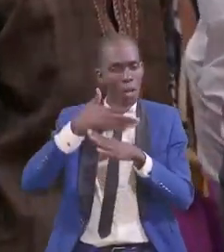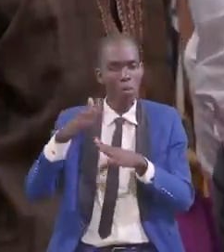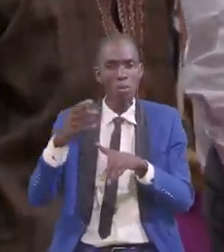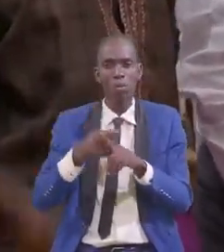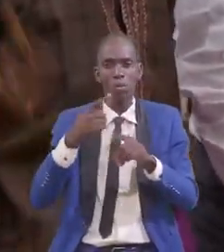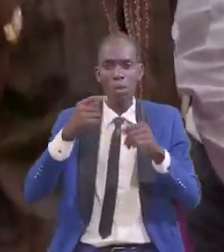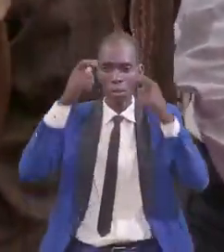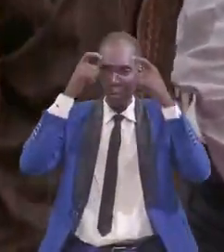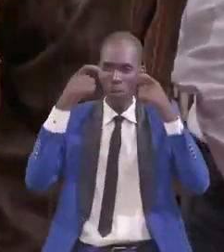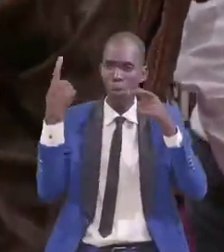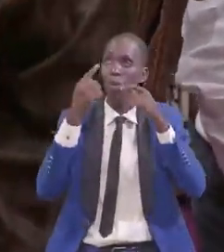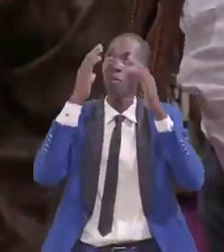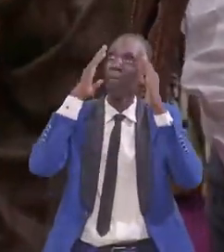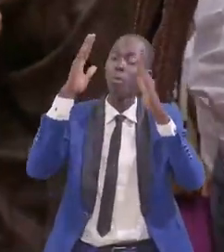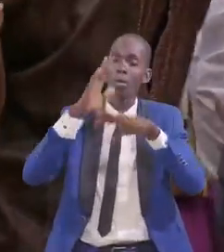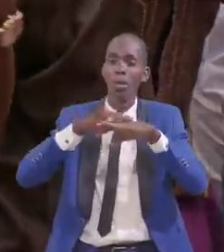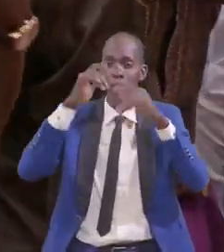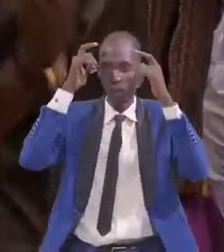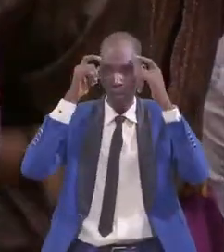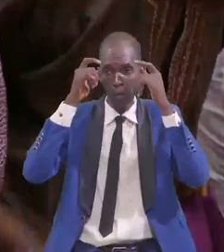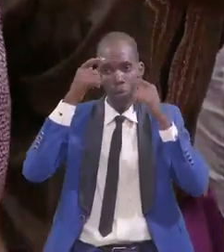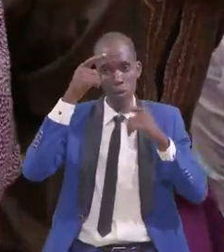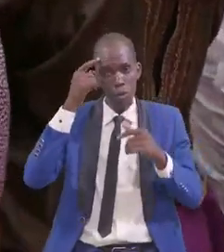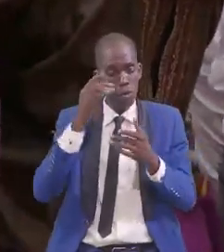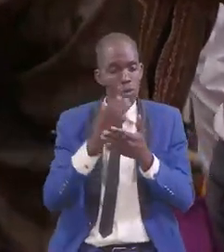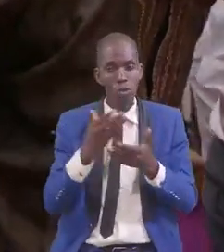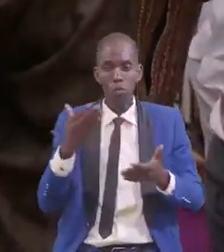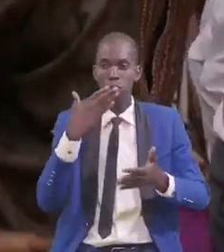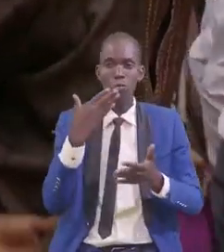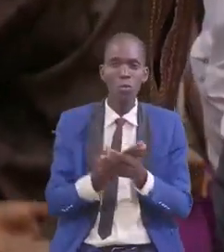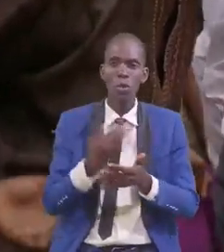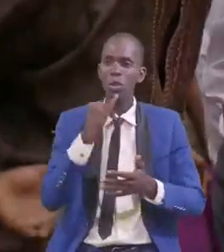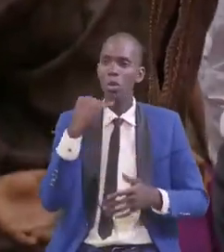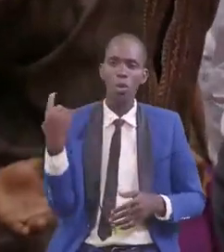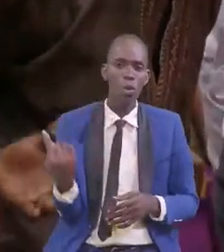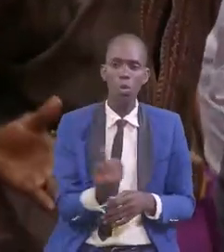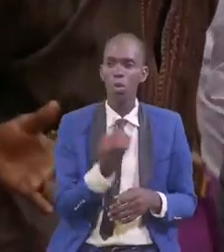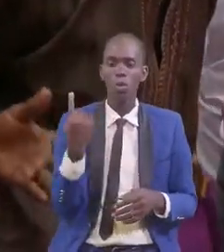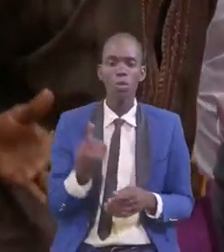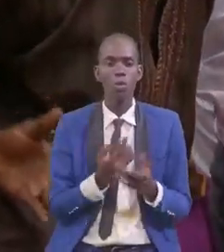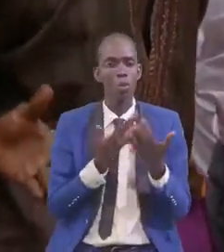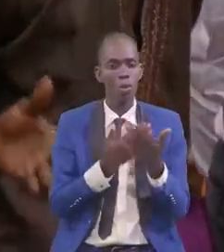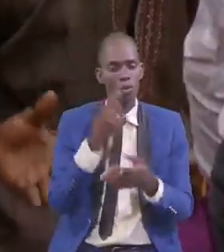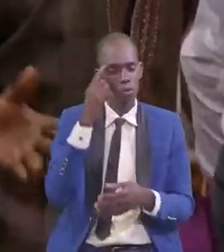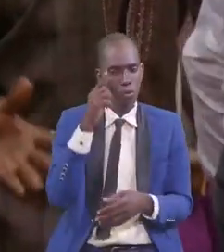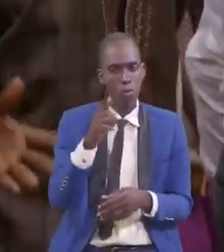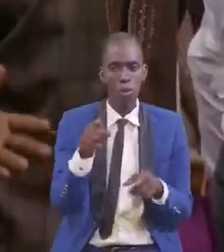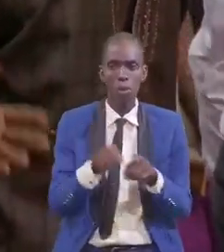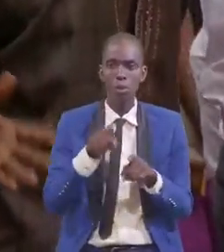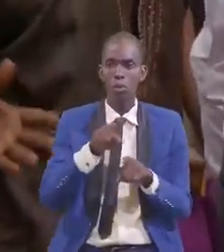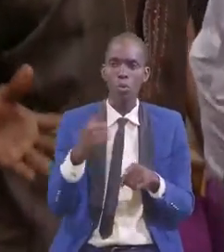Here, something good is waiting for you every day. As you stay with the Lord, steadfast in the